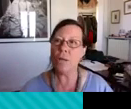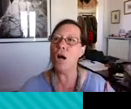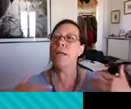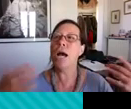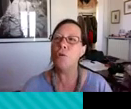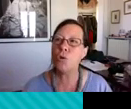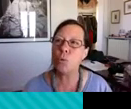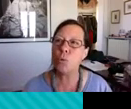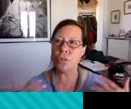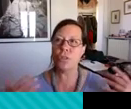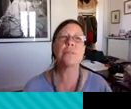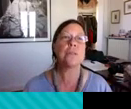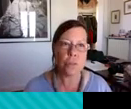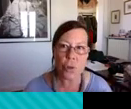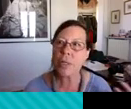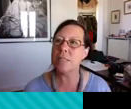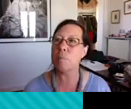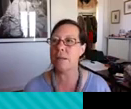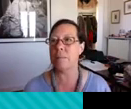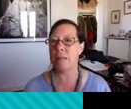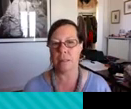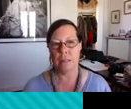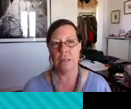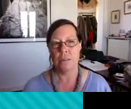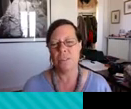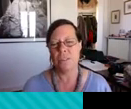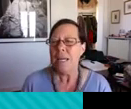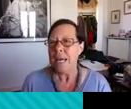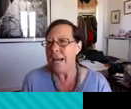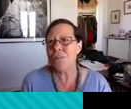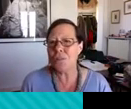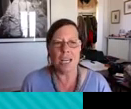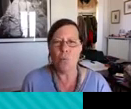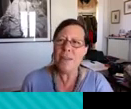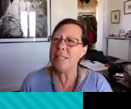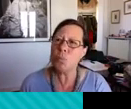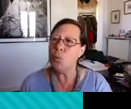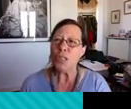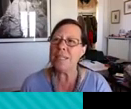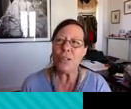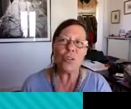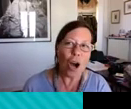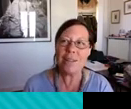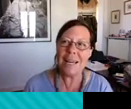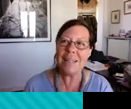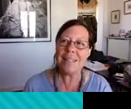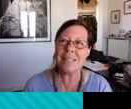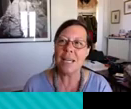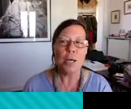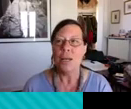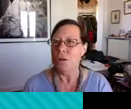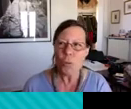taken on a new resurgence during this pandemic. So ask yourself, would this world leader talk like